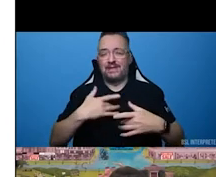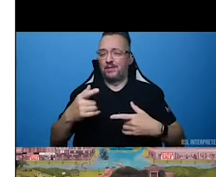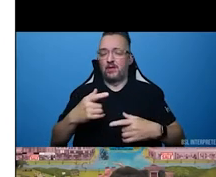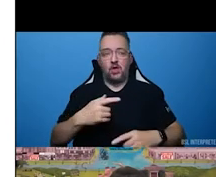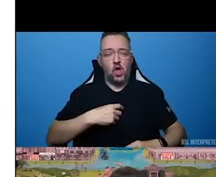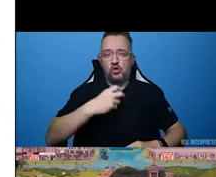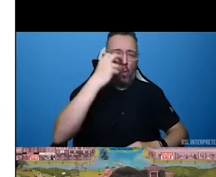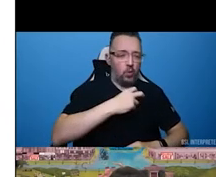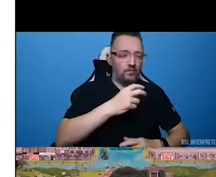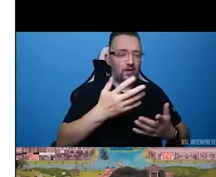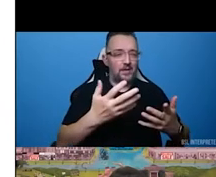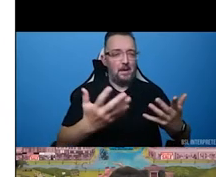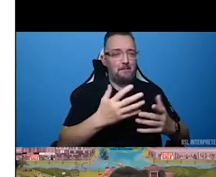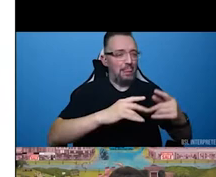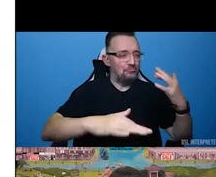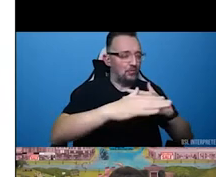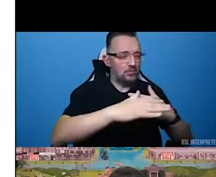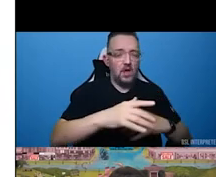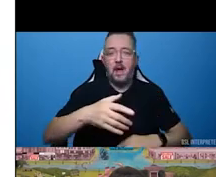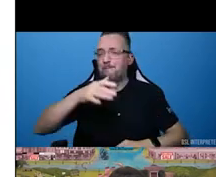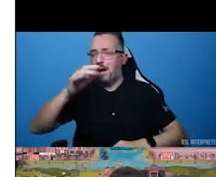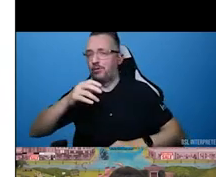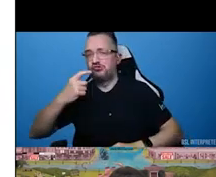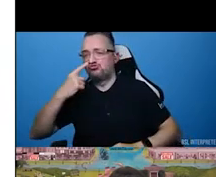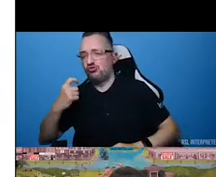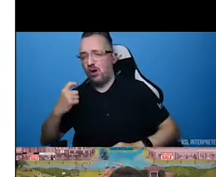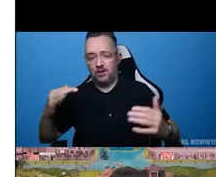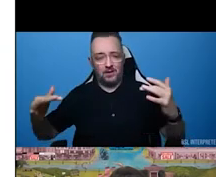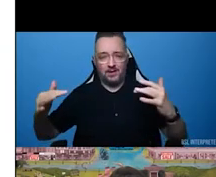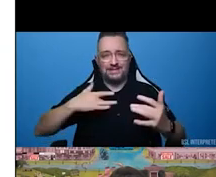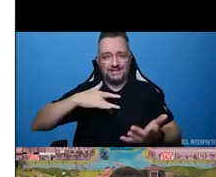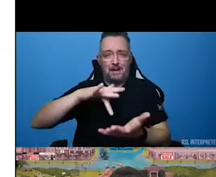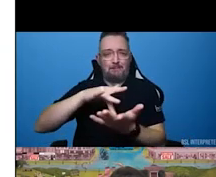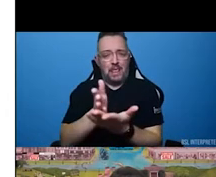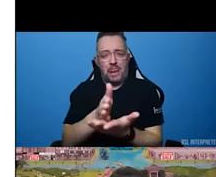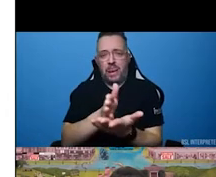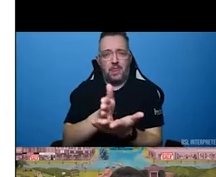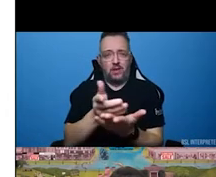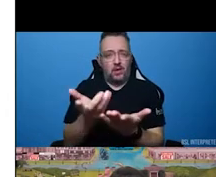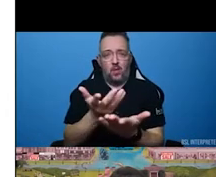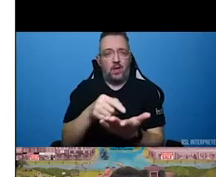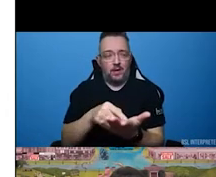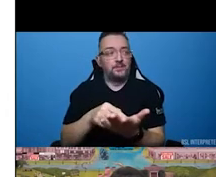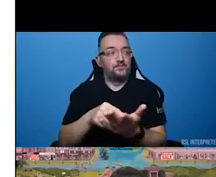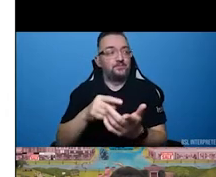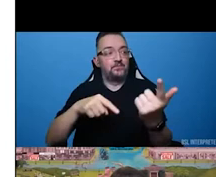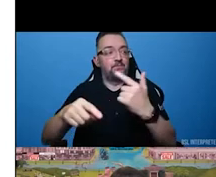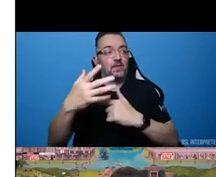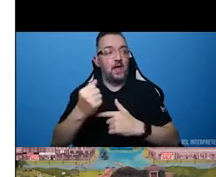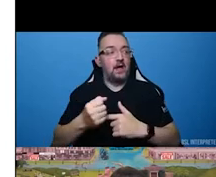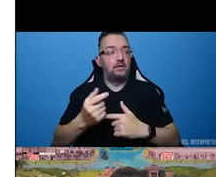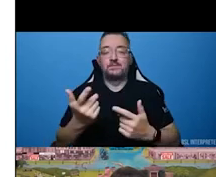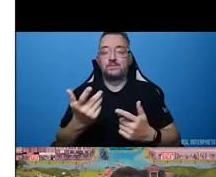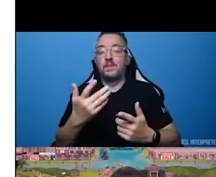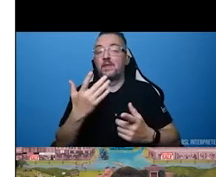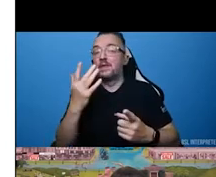too young for the pub. And so in the absence of a space for them, rather than designing on their behalf, there's actually a series of interviews